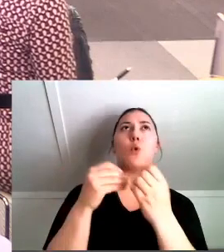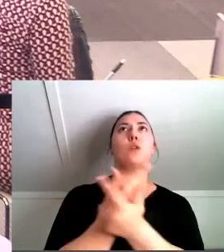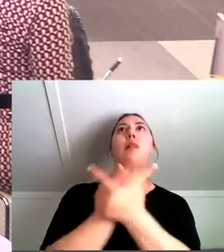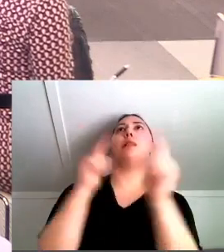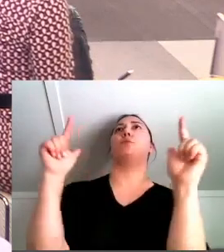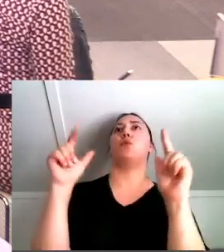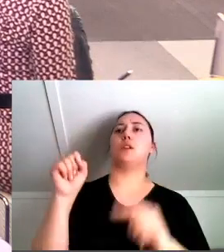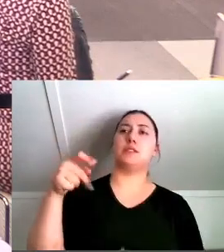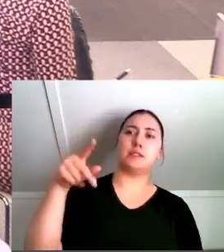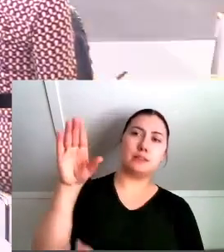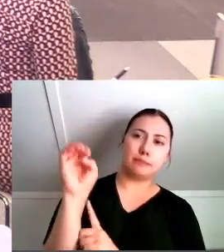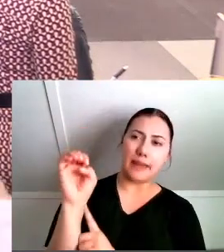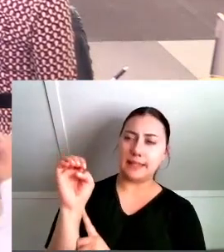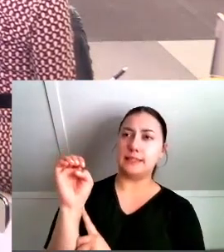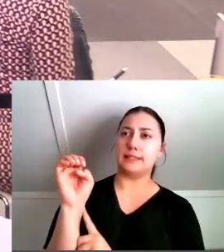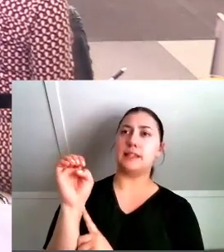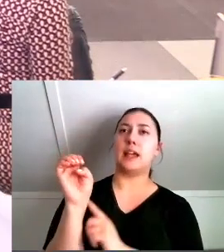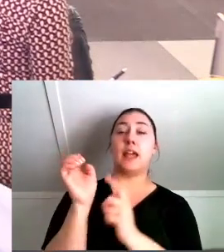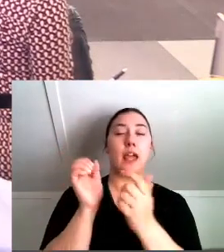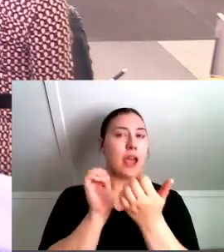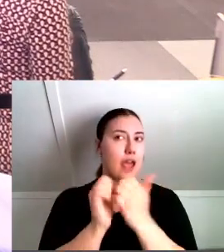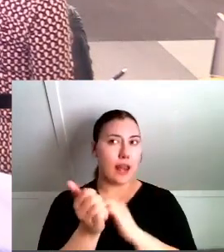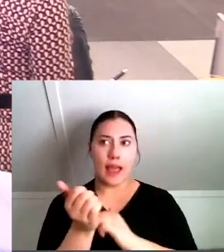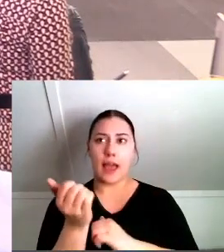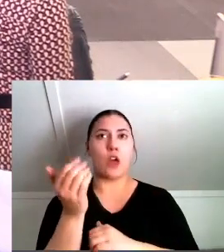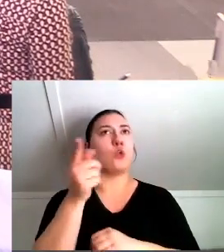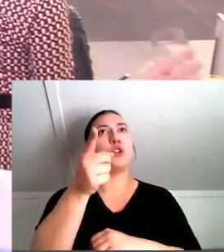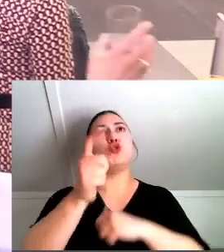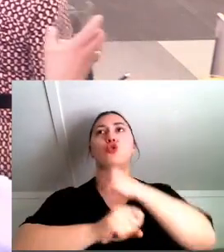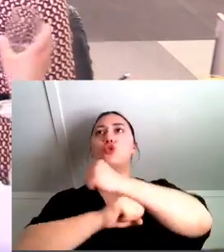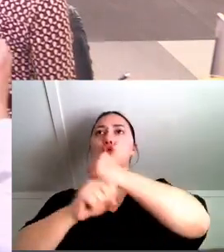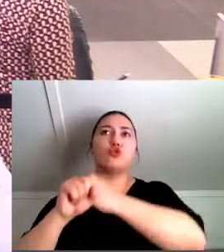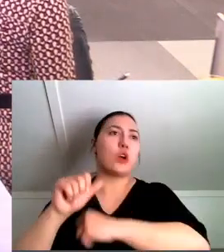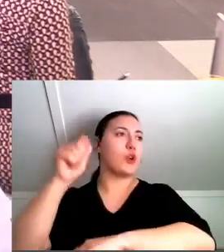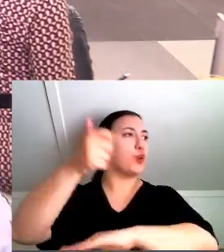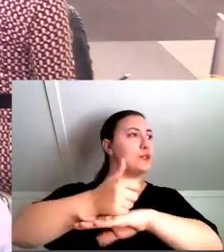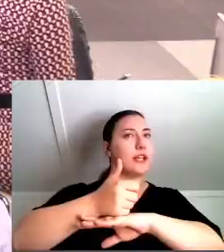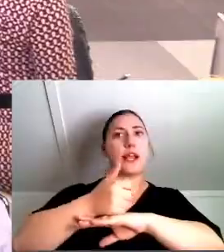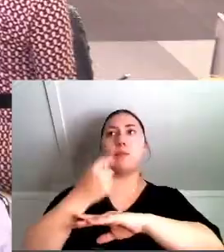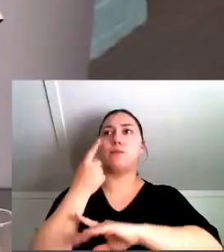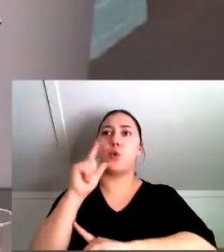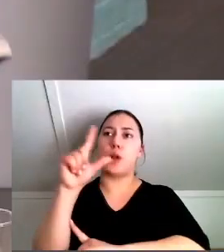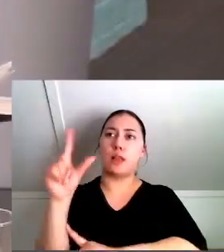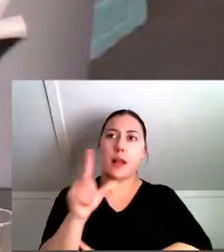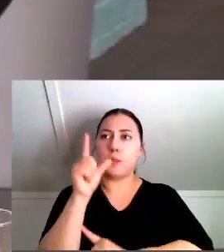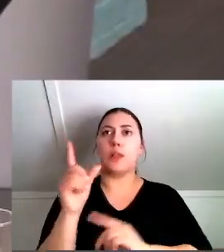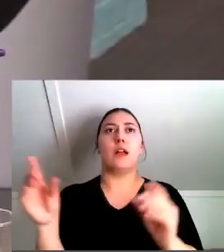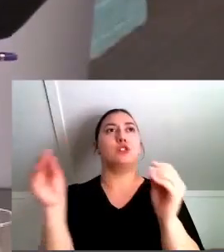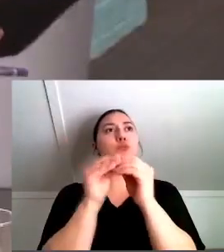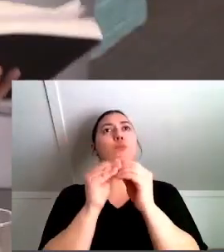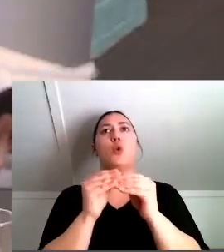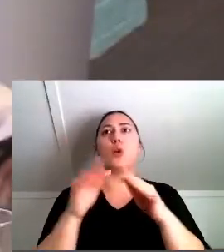redo an academic library and archive in a way that is more liberatory and does facilitate that,